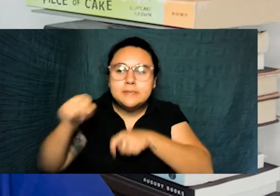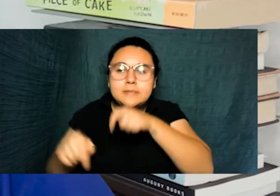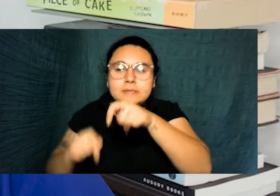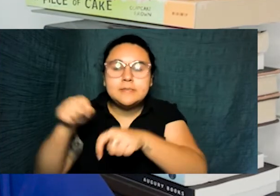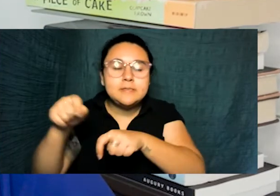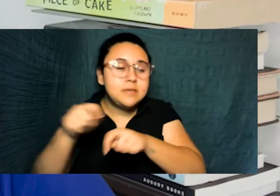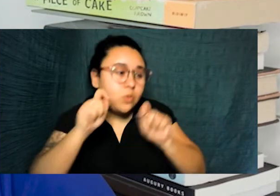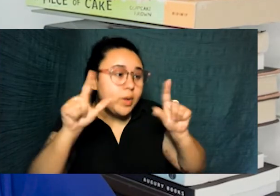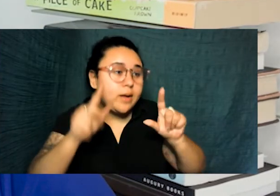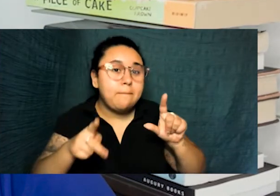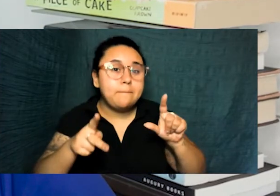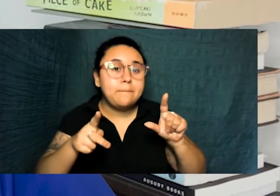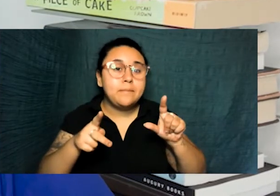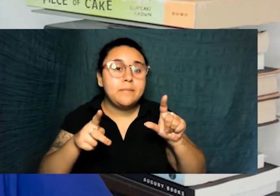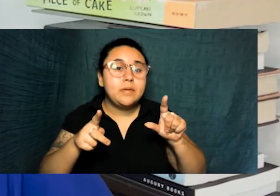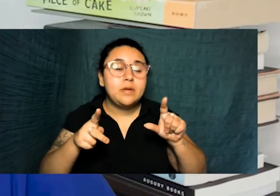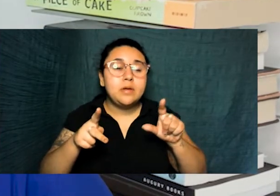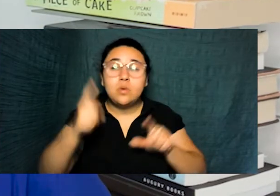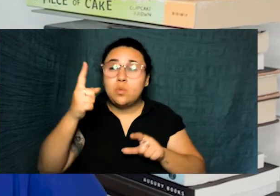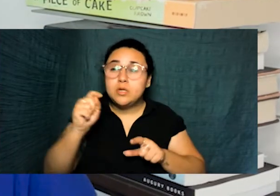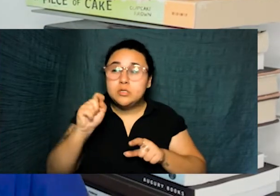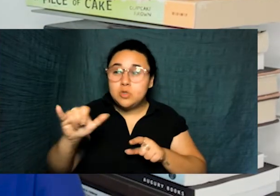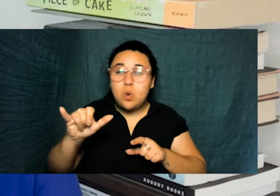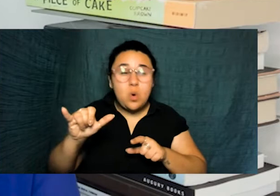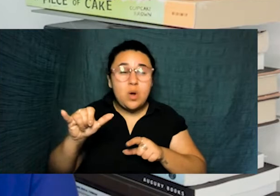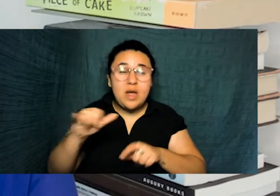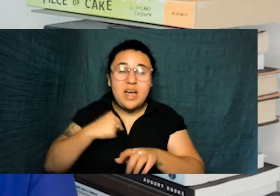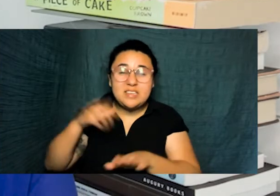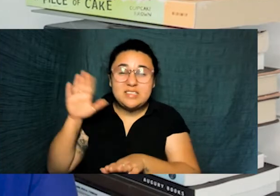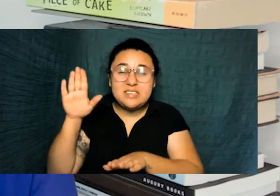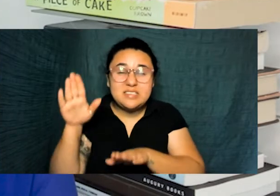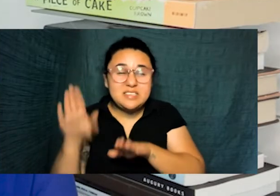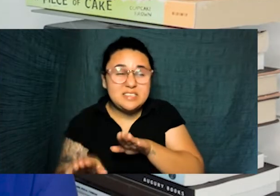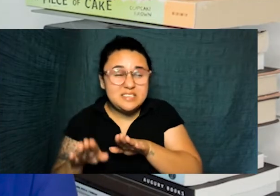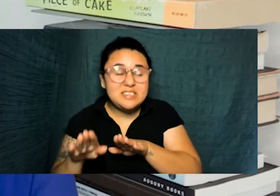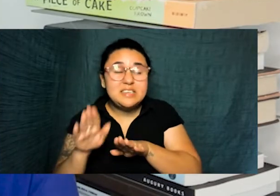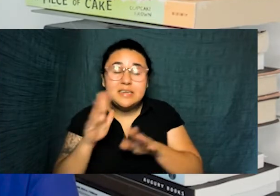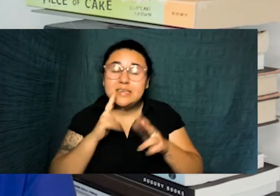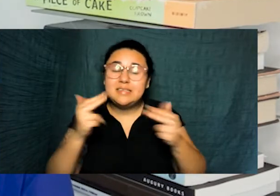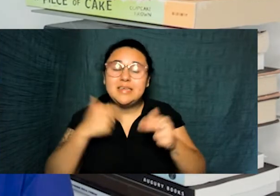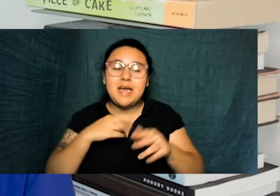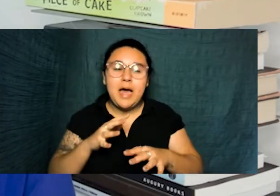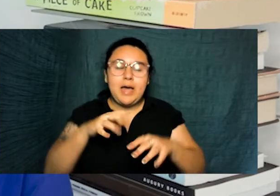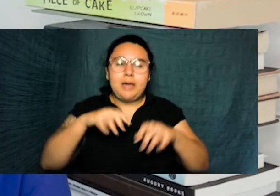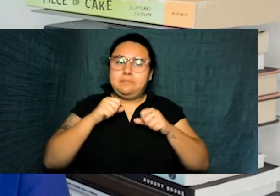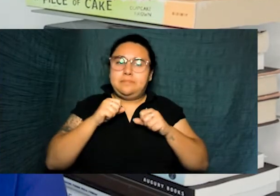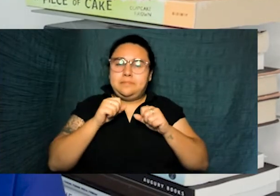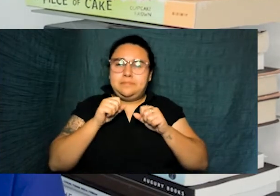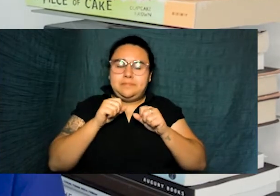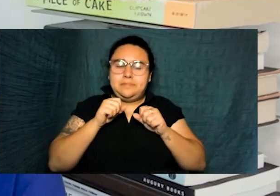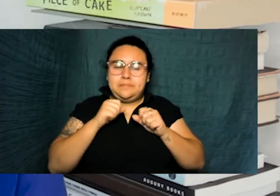held my breath when a toy I accidentally stepped on began to sing. I stared at the